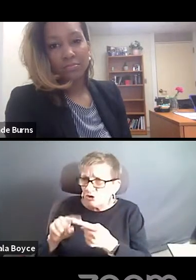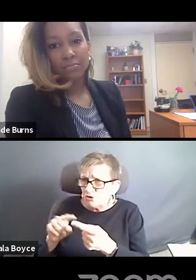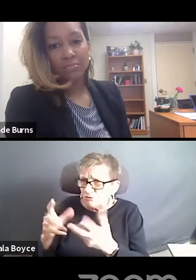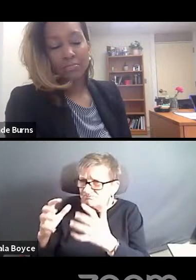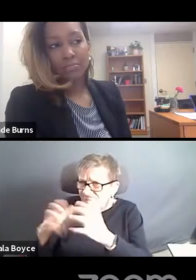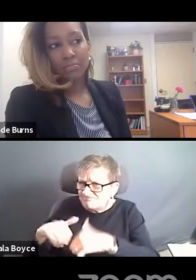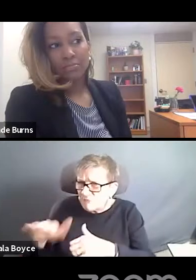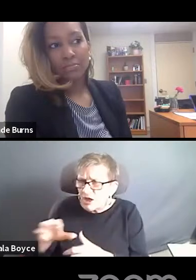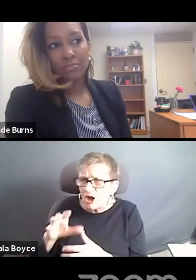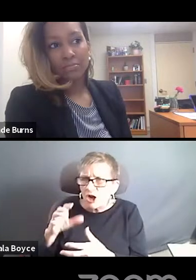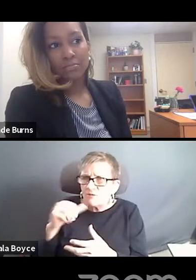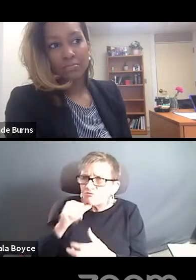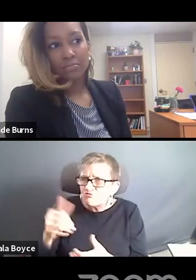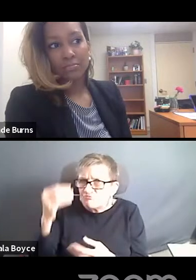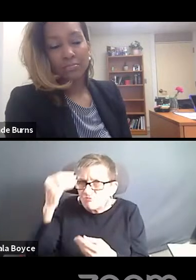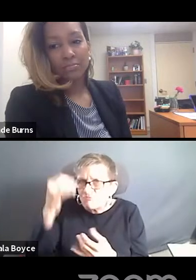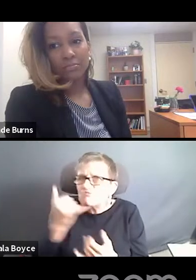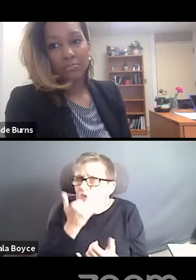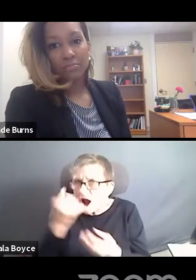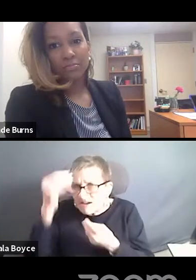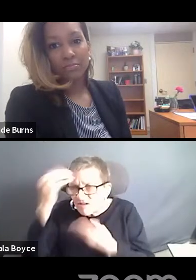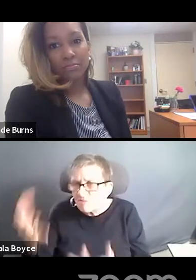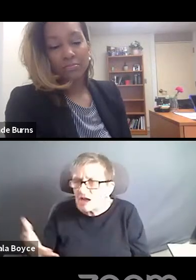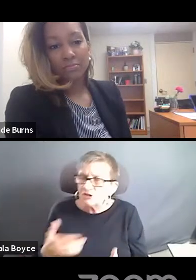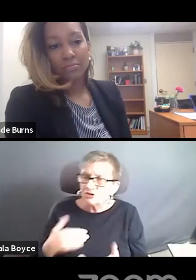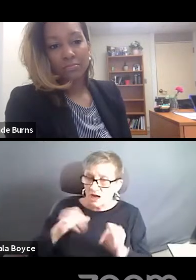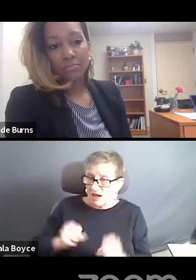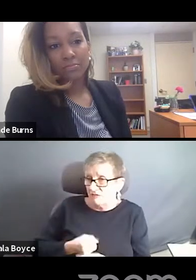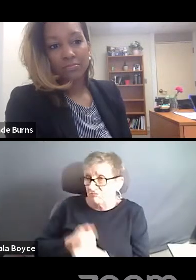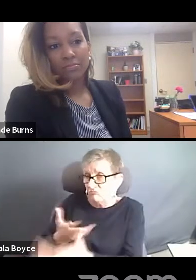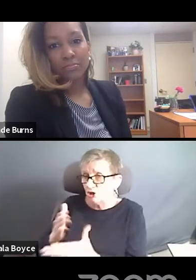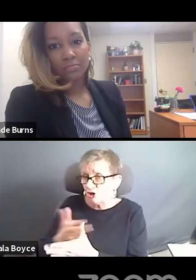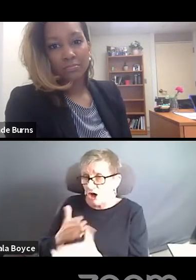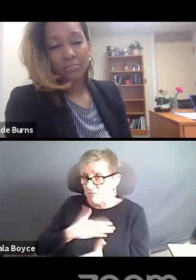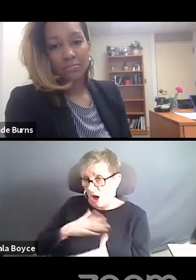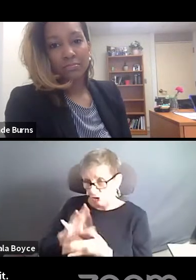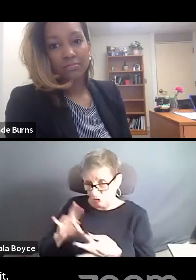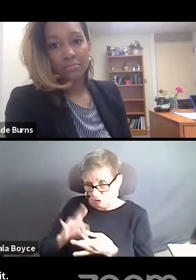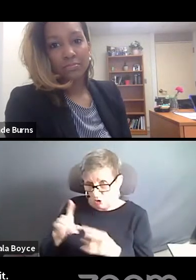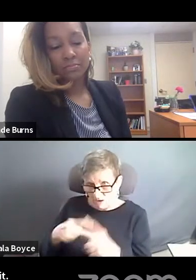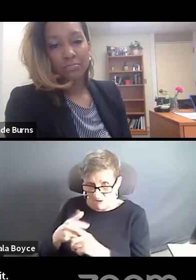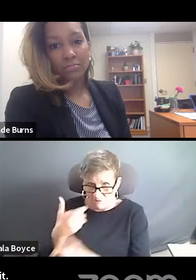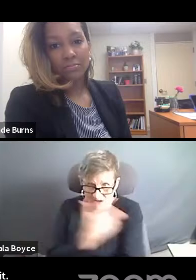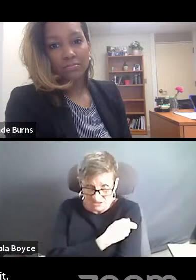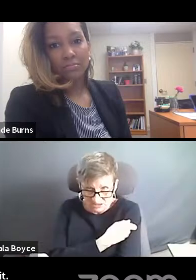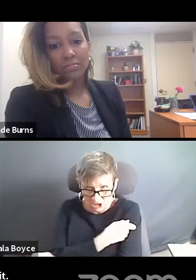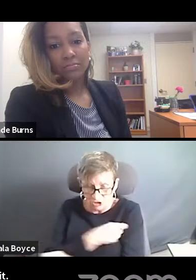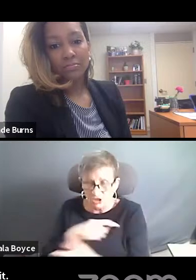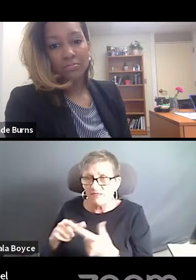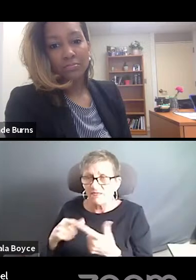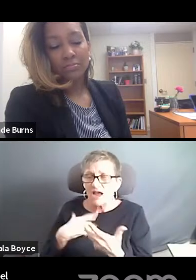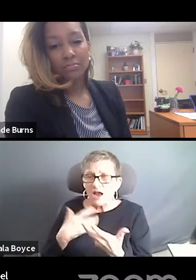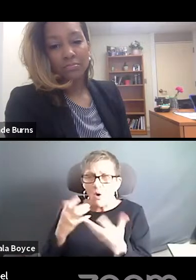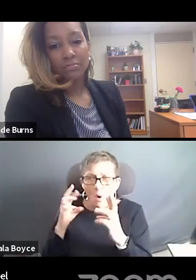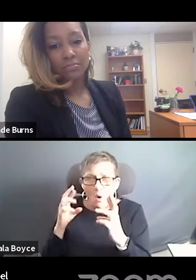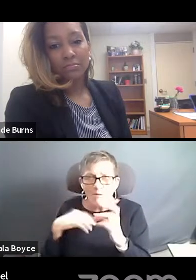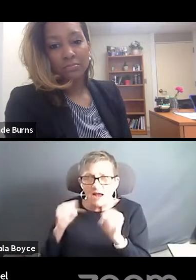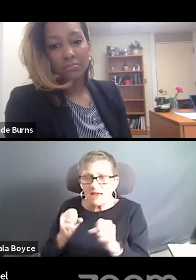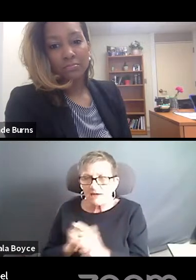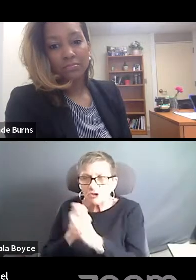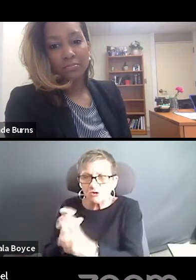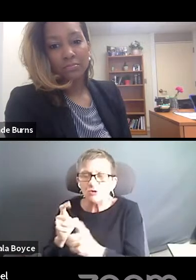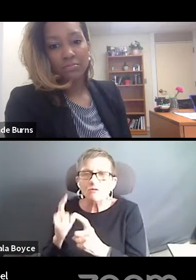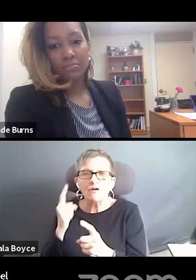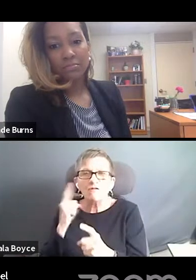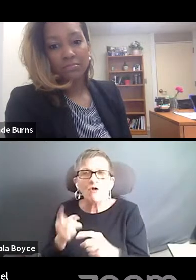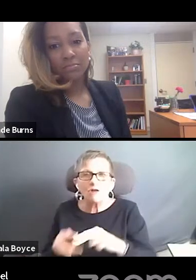to share my story about being vaccinated, and hopefully contribute, you know, to greater trust in the process.